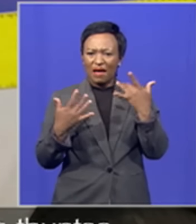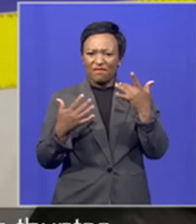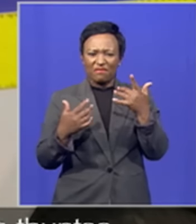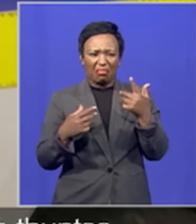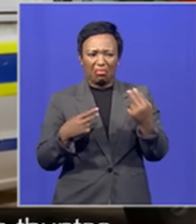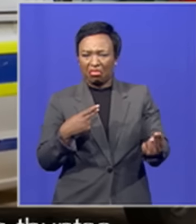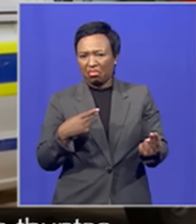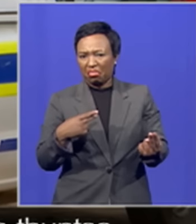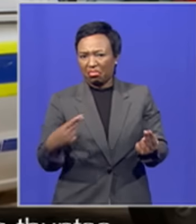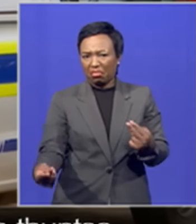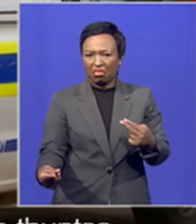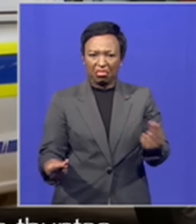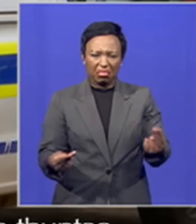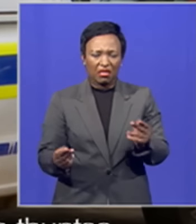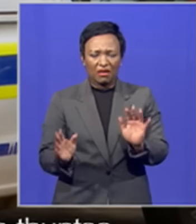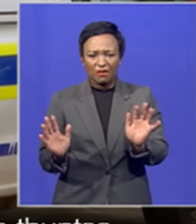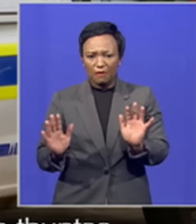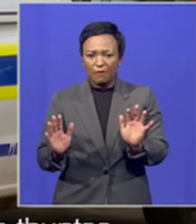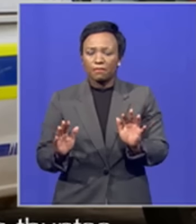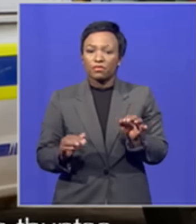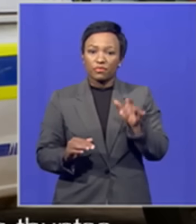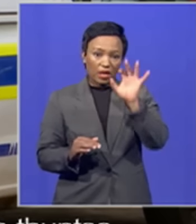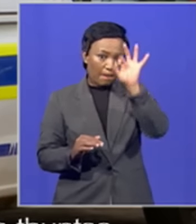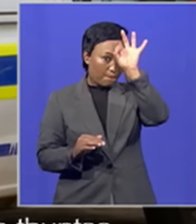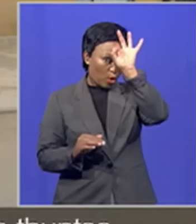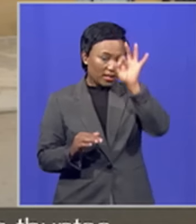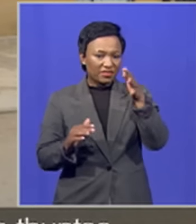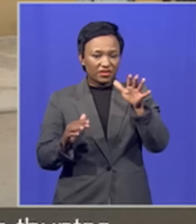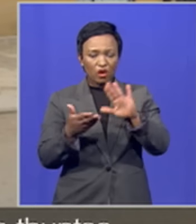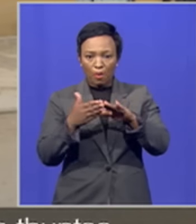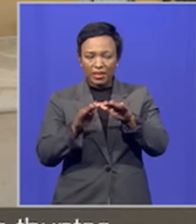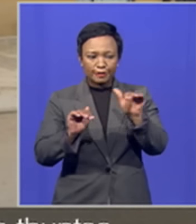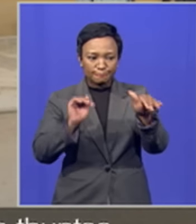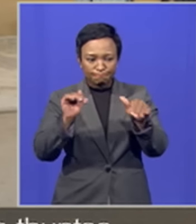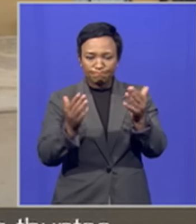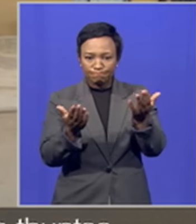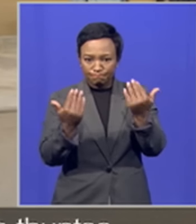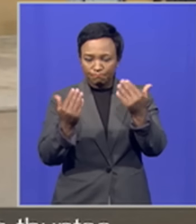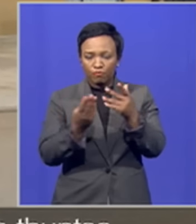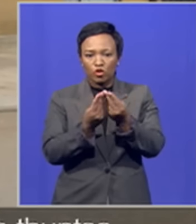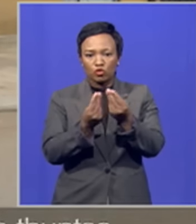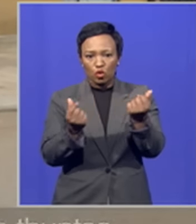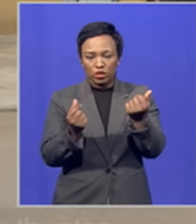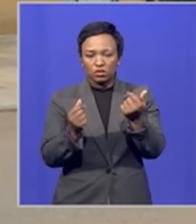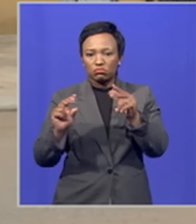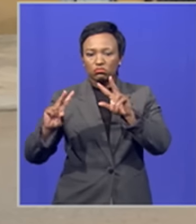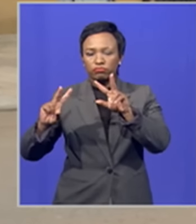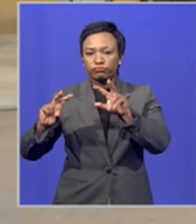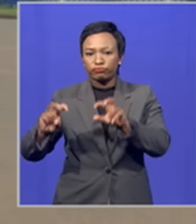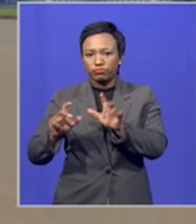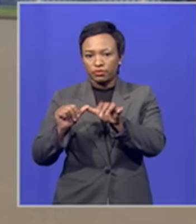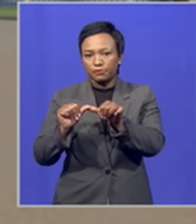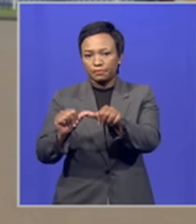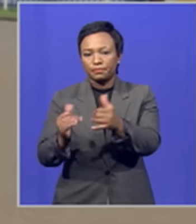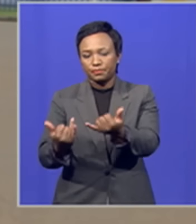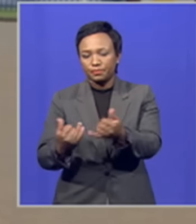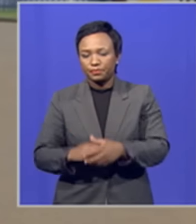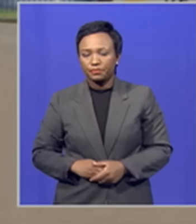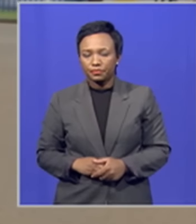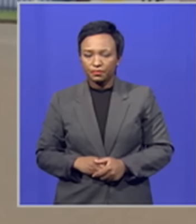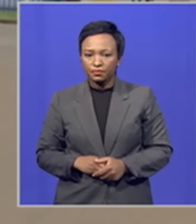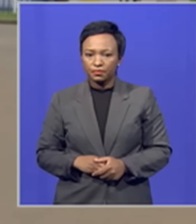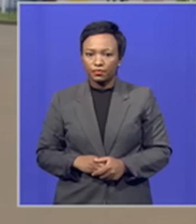their lives. Mapodisi a gwetlhile baagi go tla ka tshedimosetso nngwe le nngwe e ba nang nayo jaaka dipatlisiso di tsweletse.